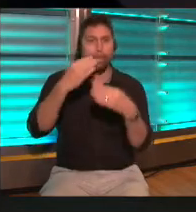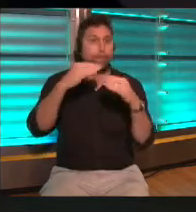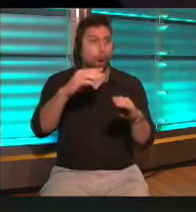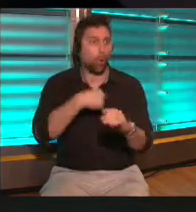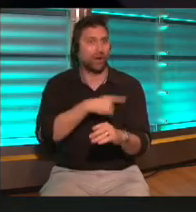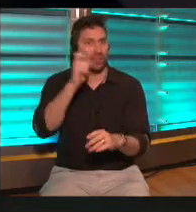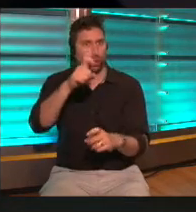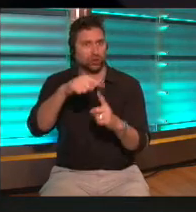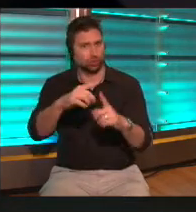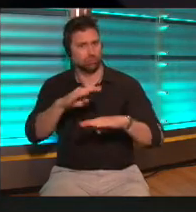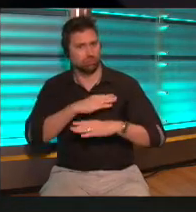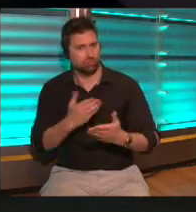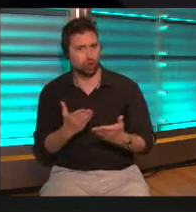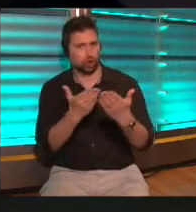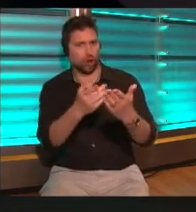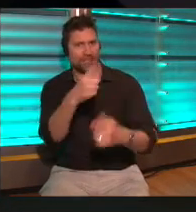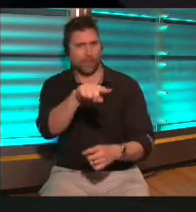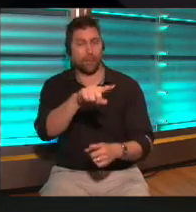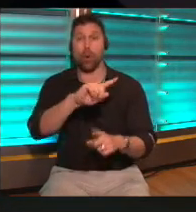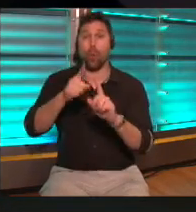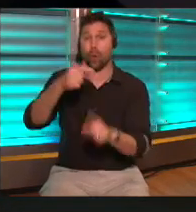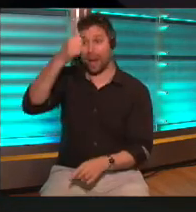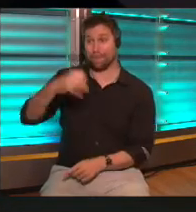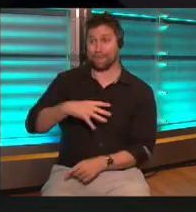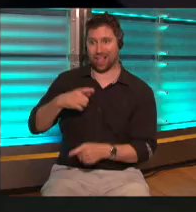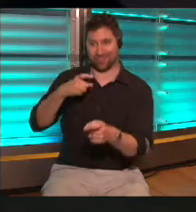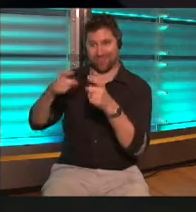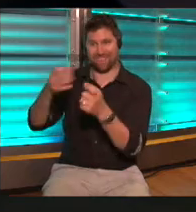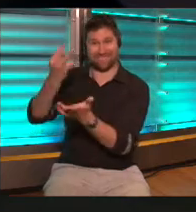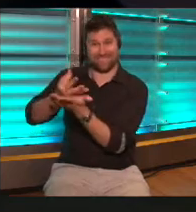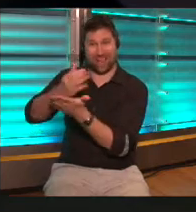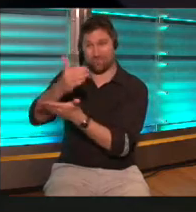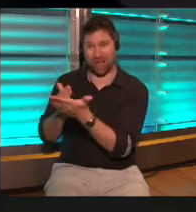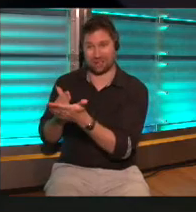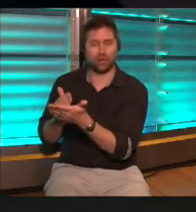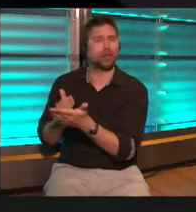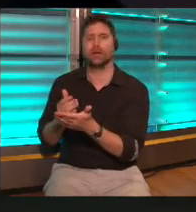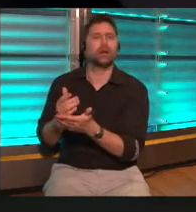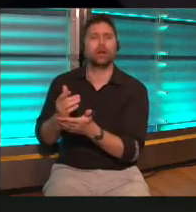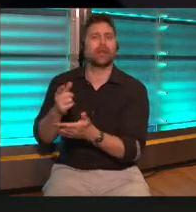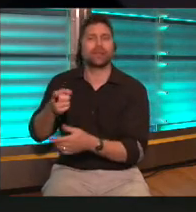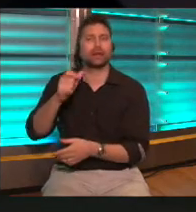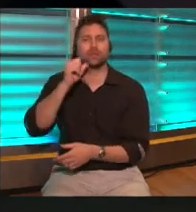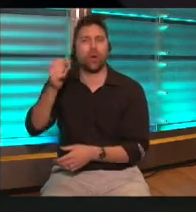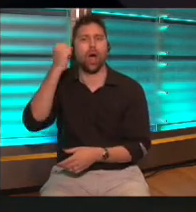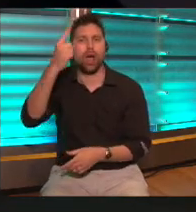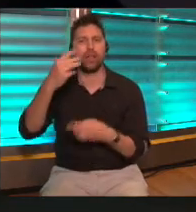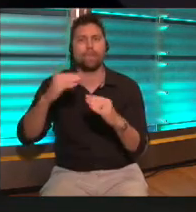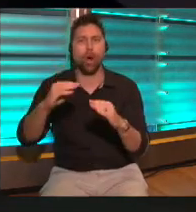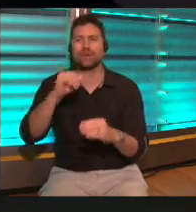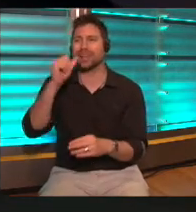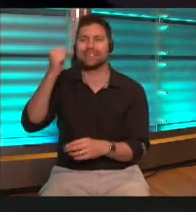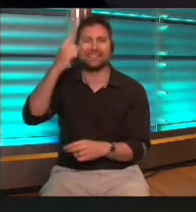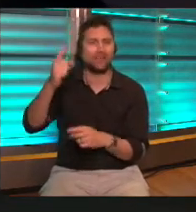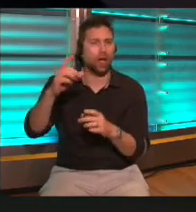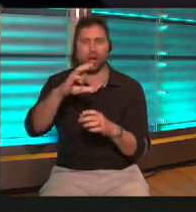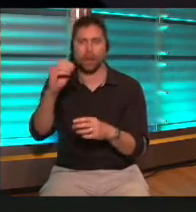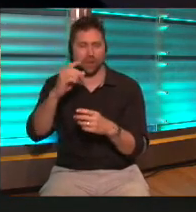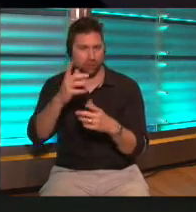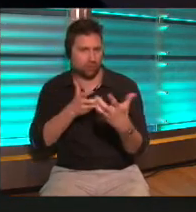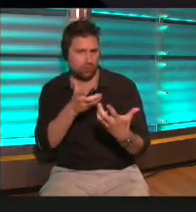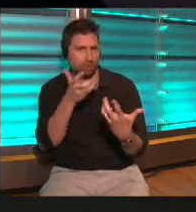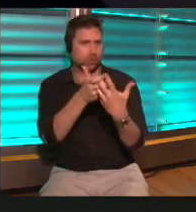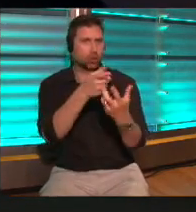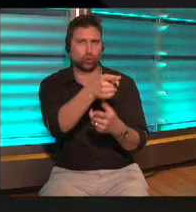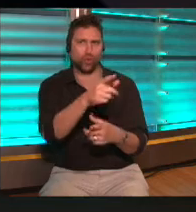to be served. And when males are controlling the financing process, sometimes they don't get these markets. They don't understand companies that cater to females because they're